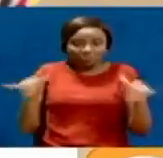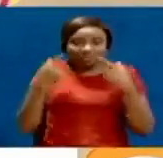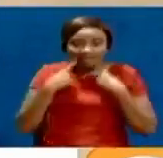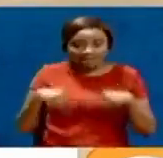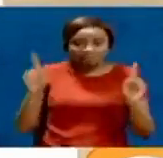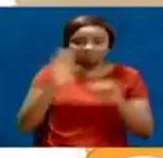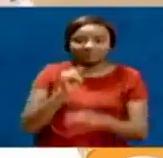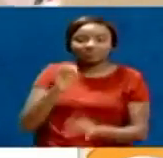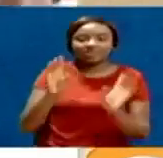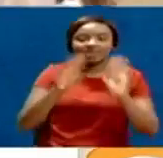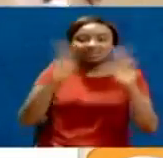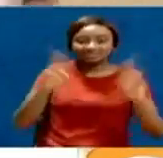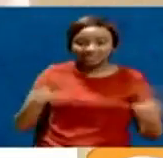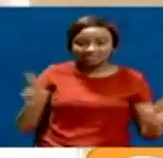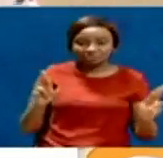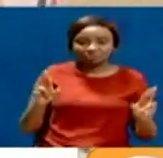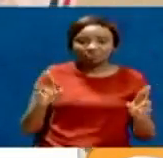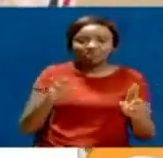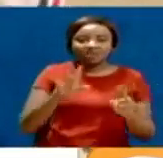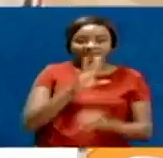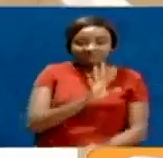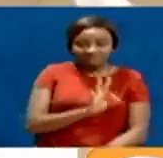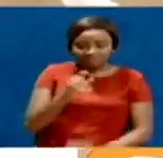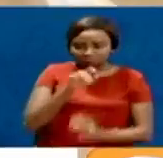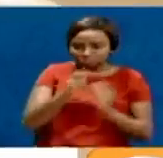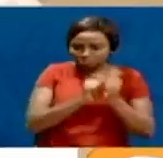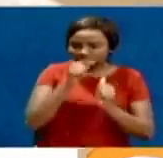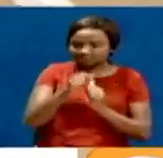announcement from the International Fencing Federation for the new